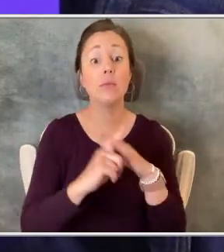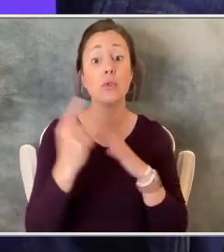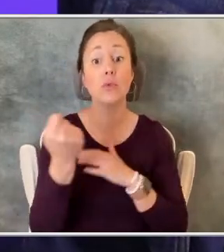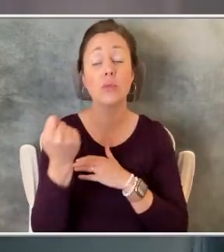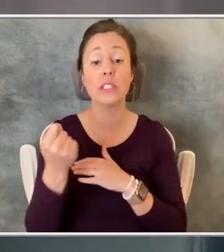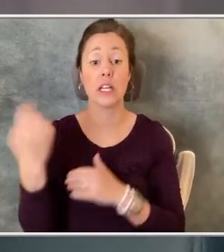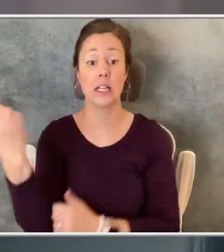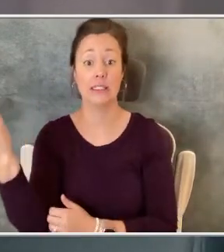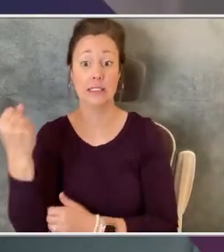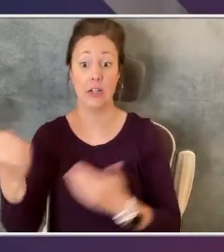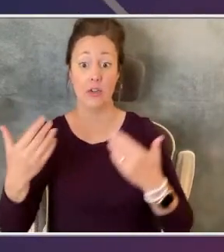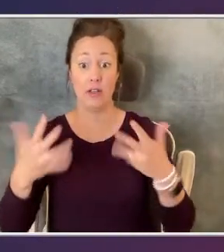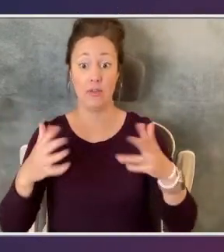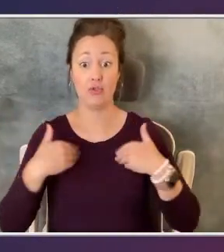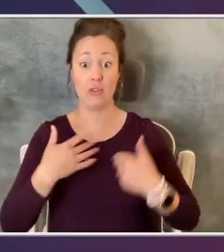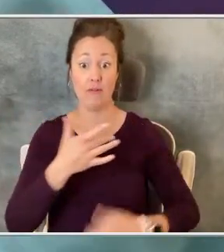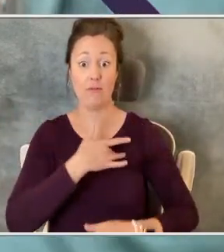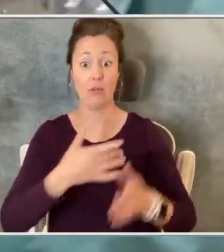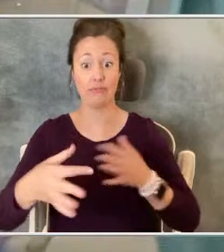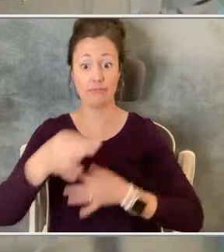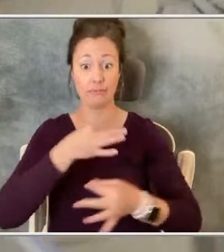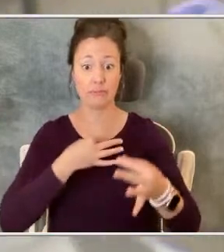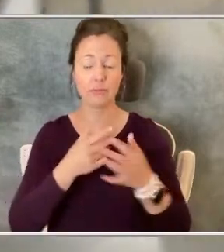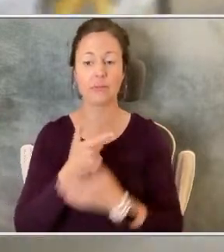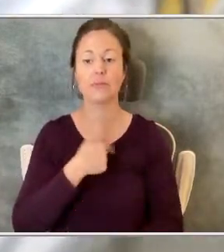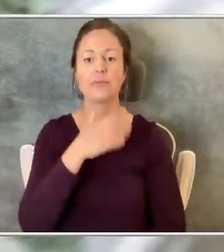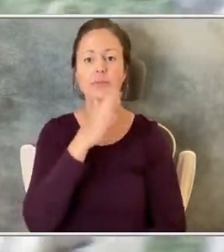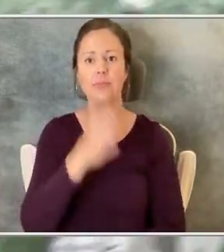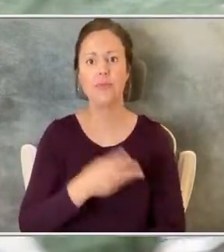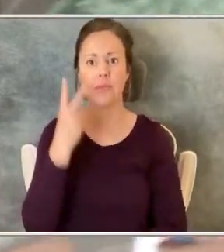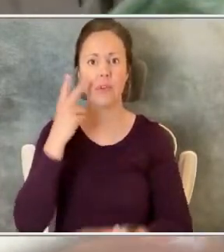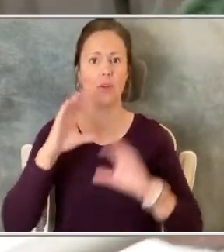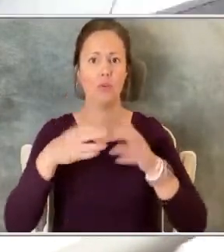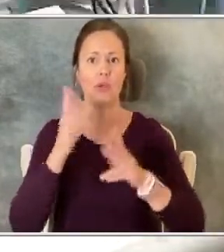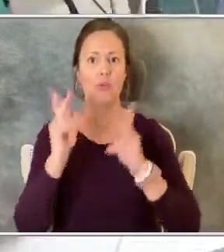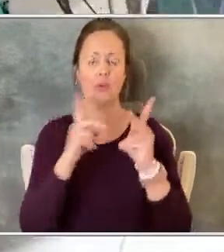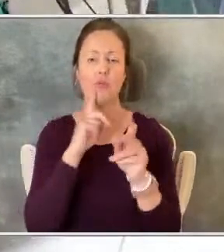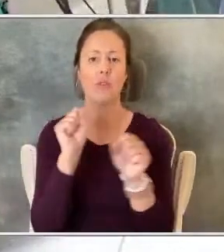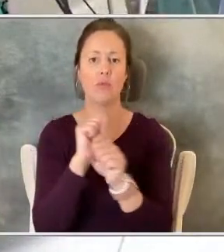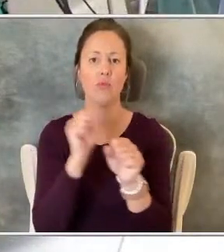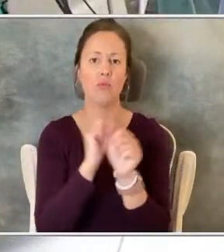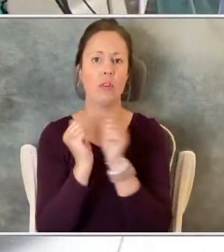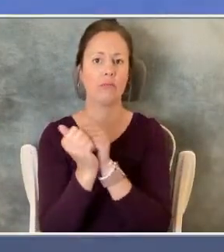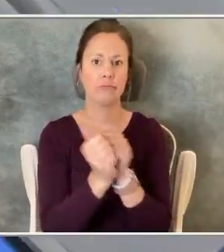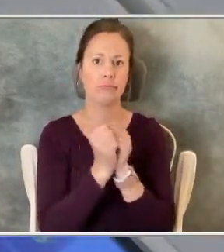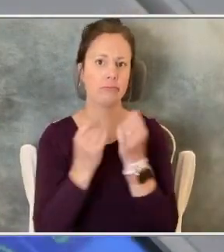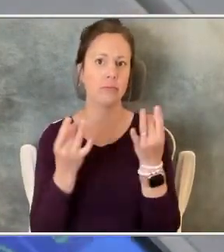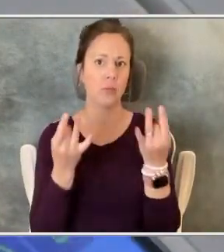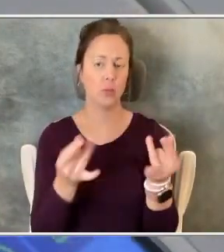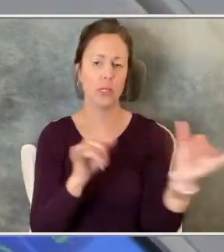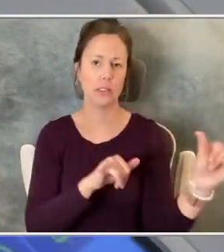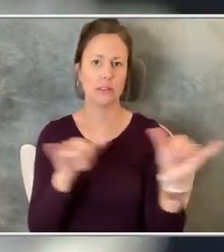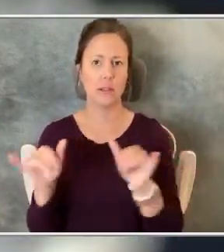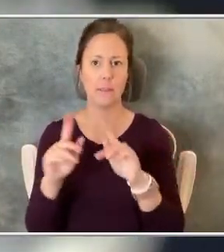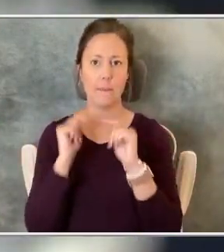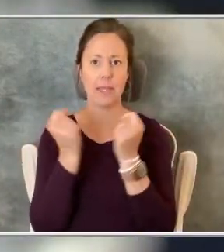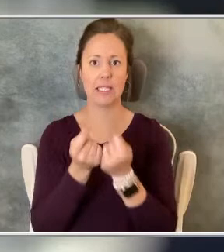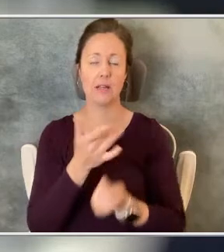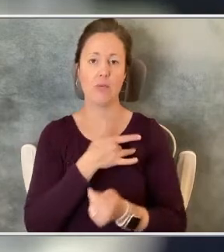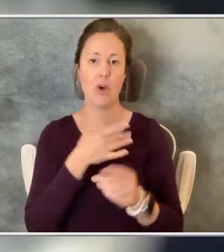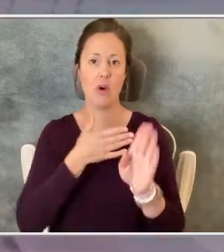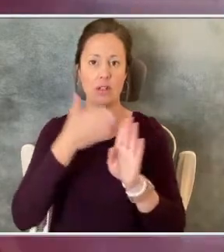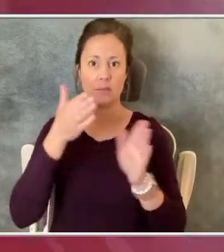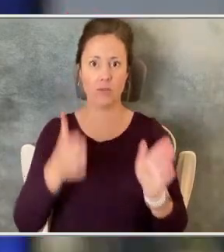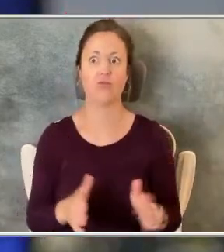had a heart in me. I have never seen a group of people work together so good as this team of heart specialists. I mean, it's